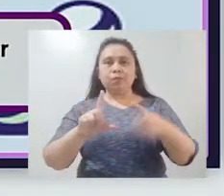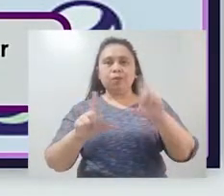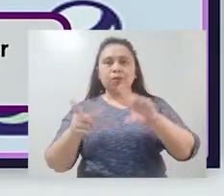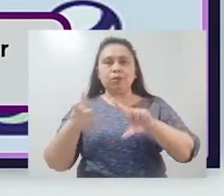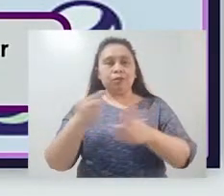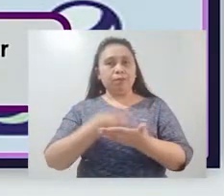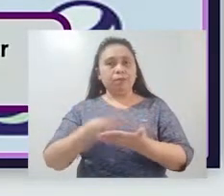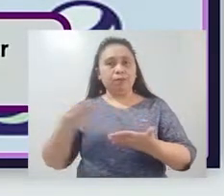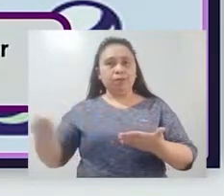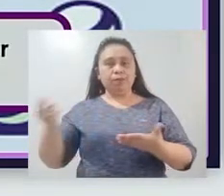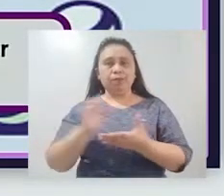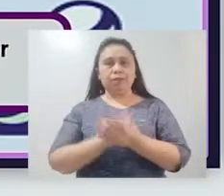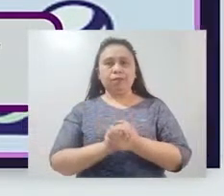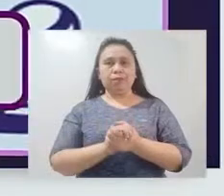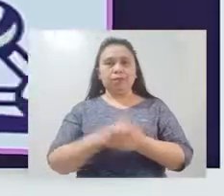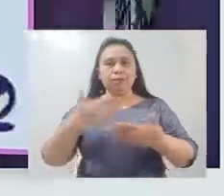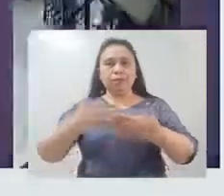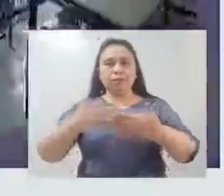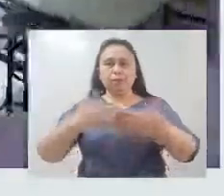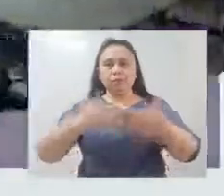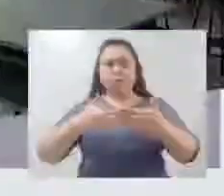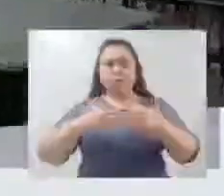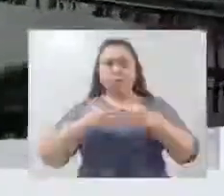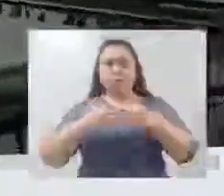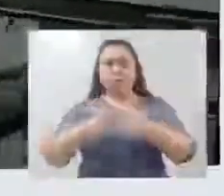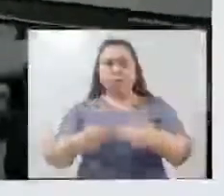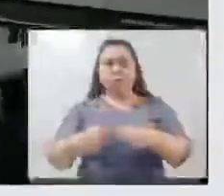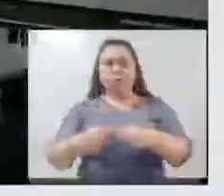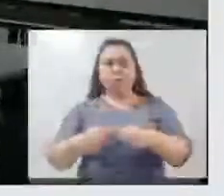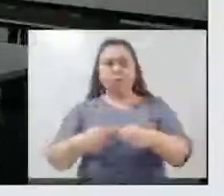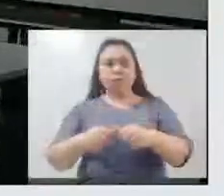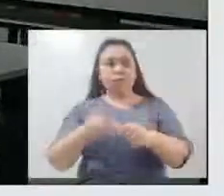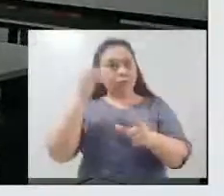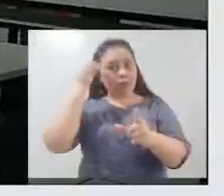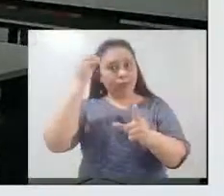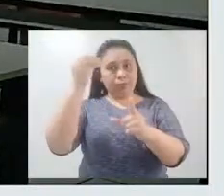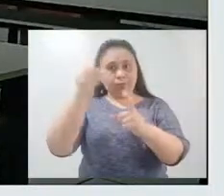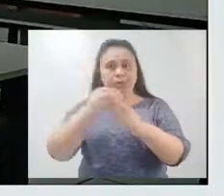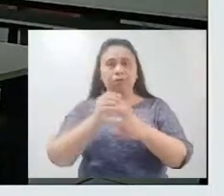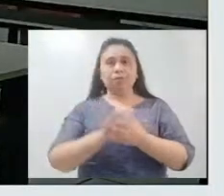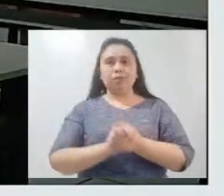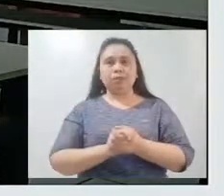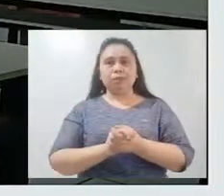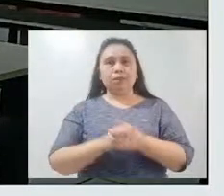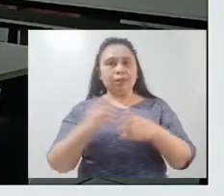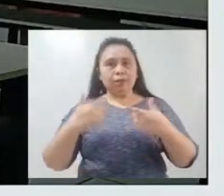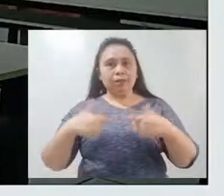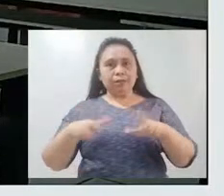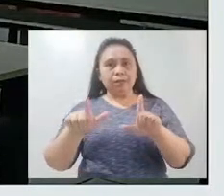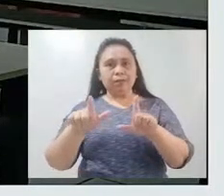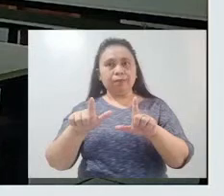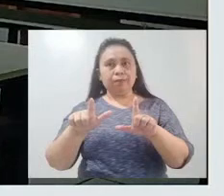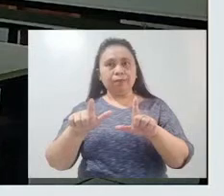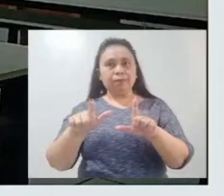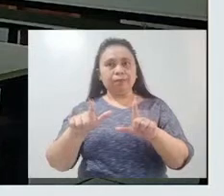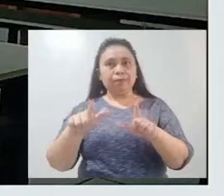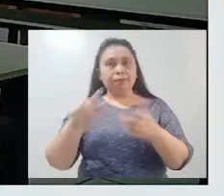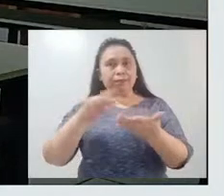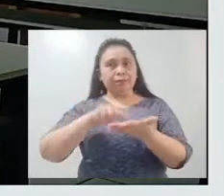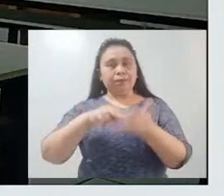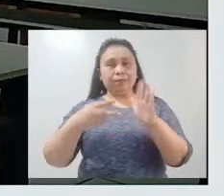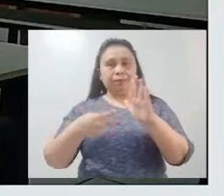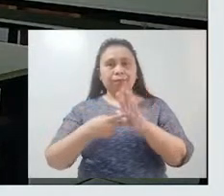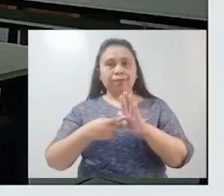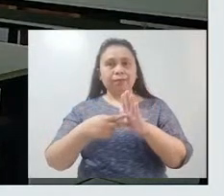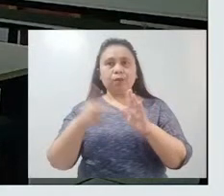laboratory materials. Before proceeding to our target objective, let me first define